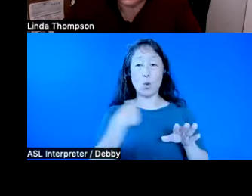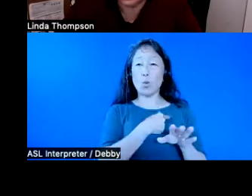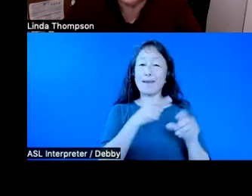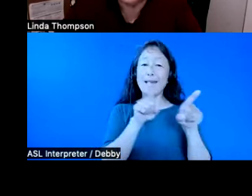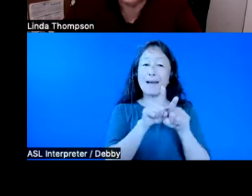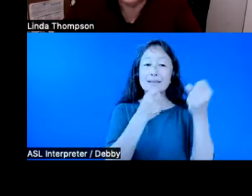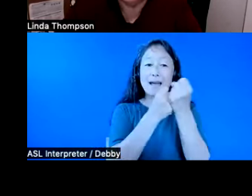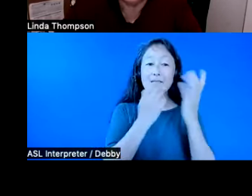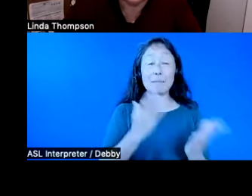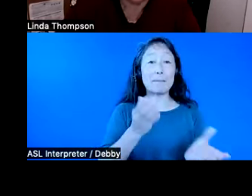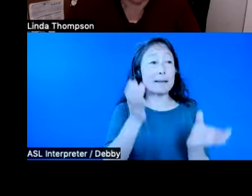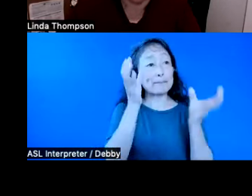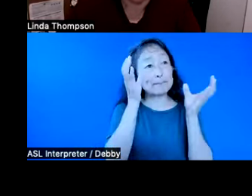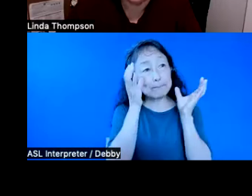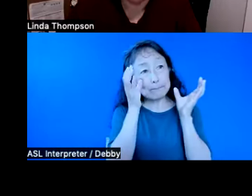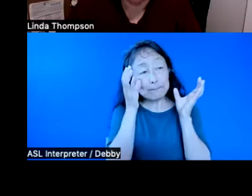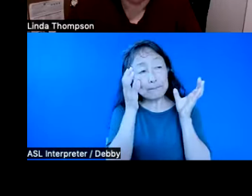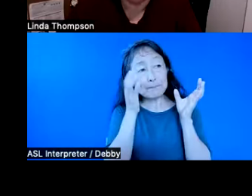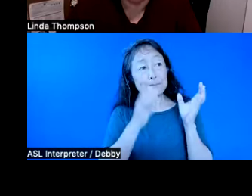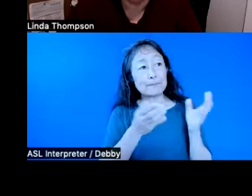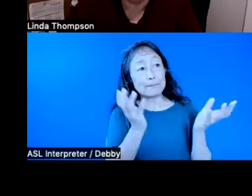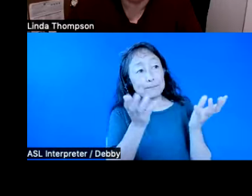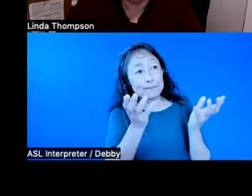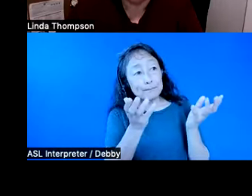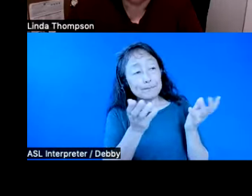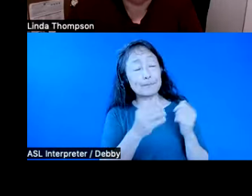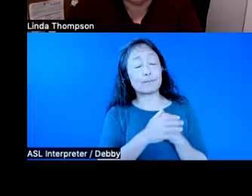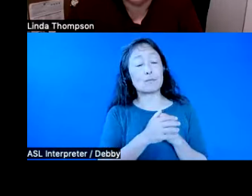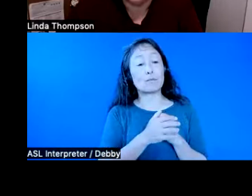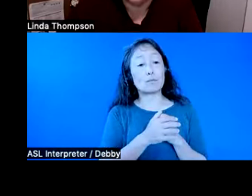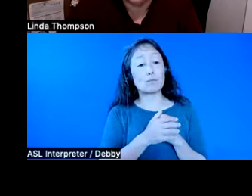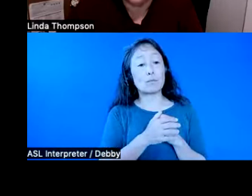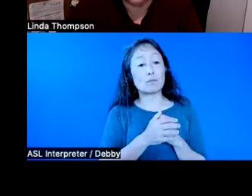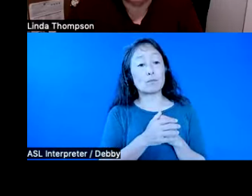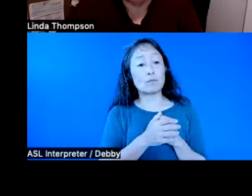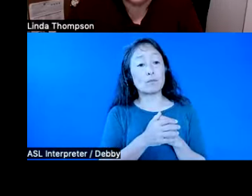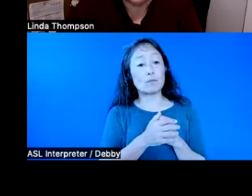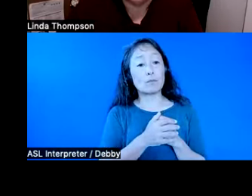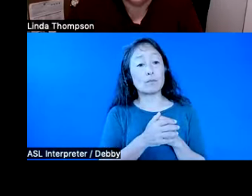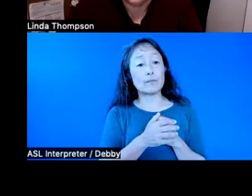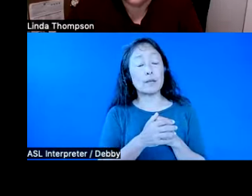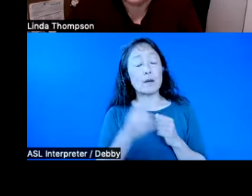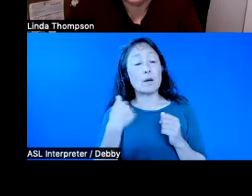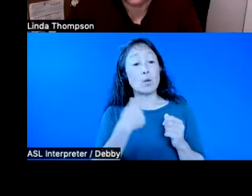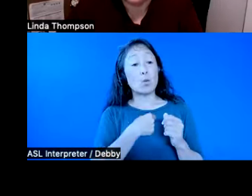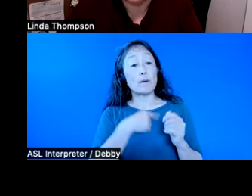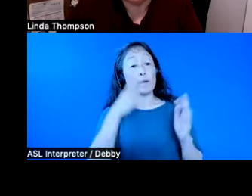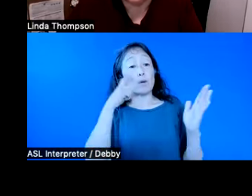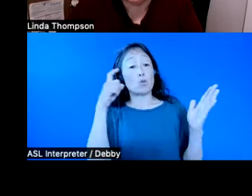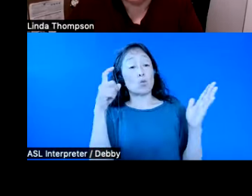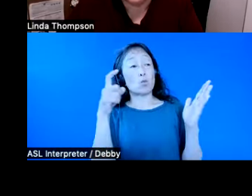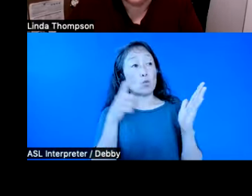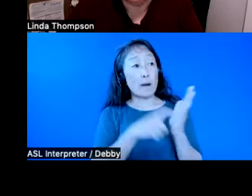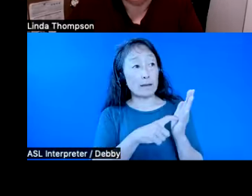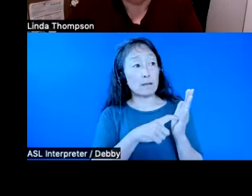advocates might listen to conversations and have conversations that we can recognize the thoughts,